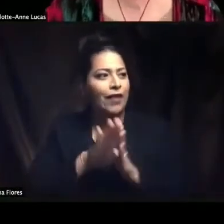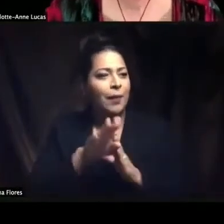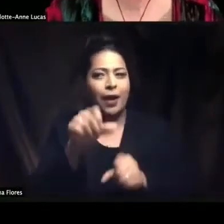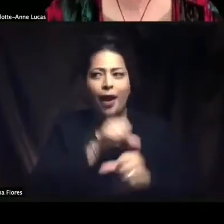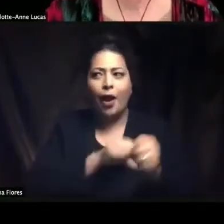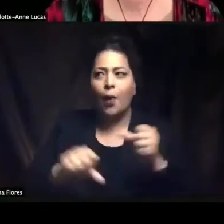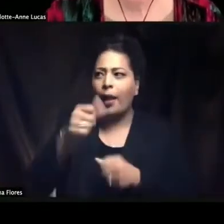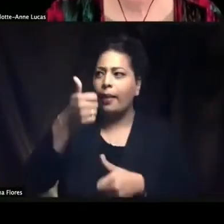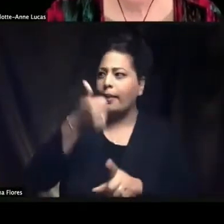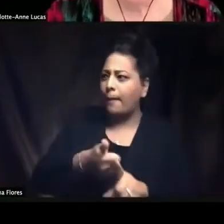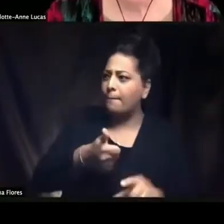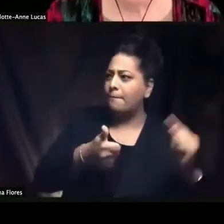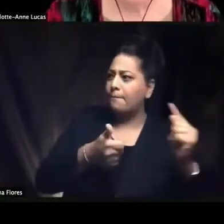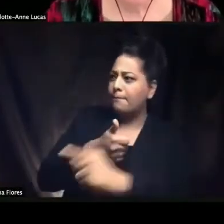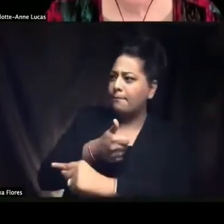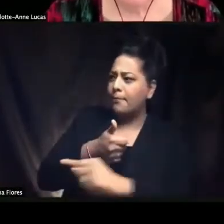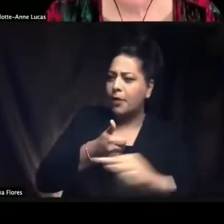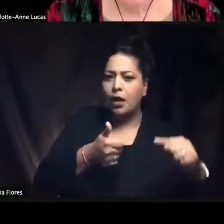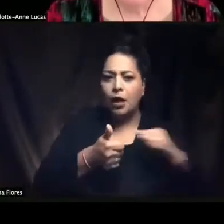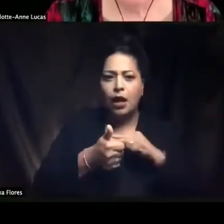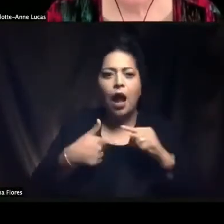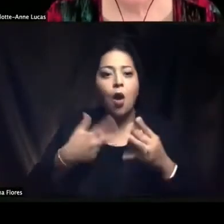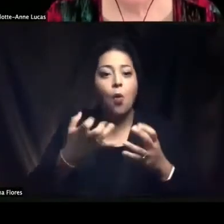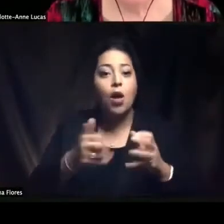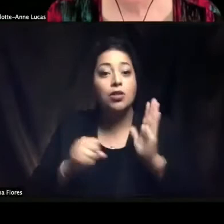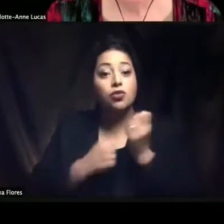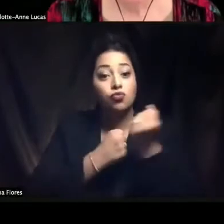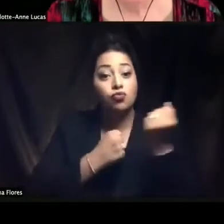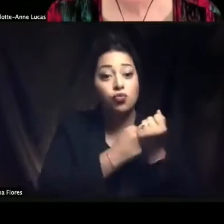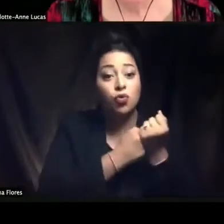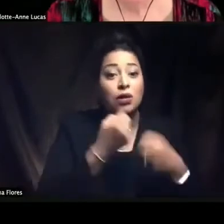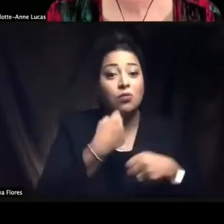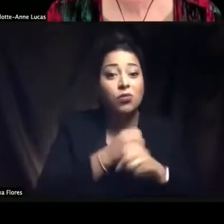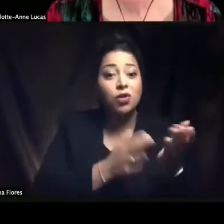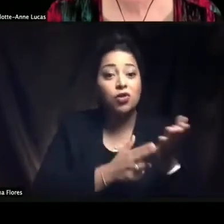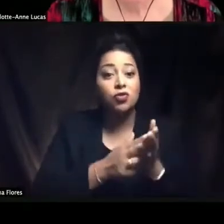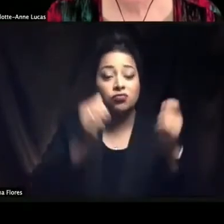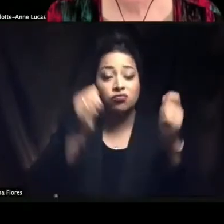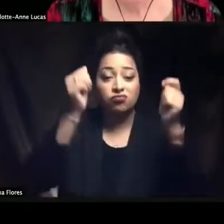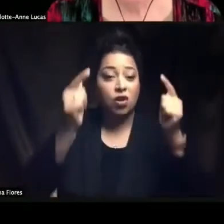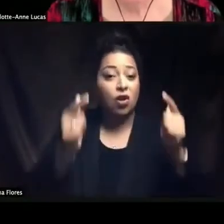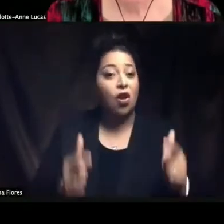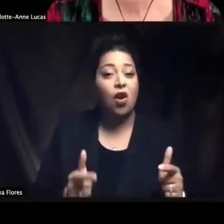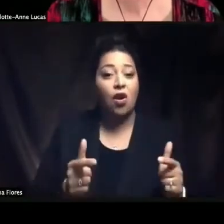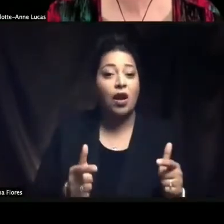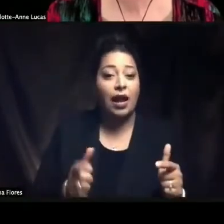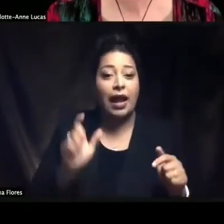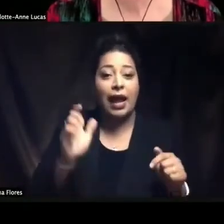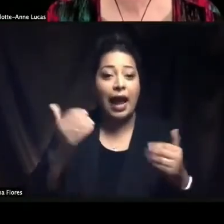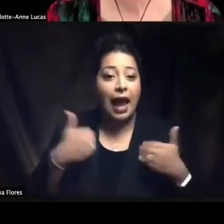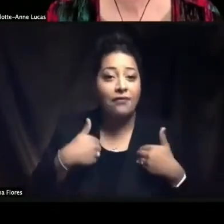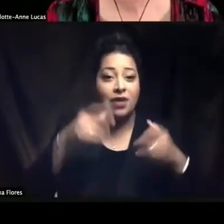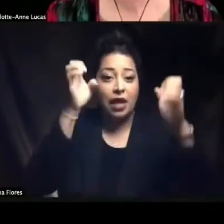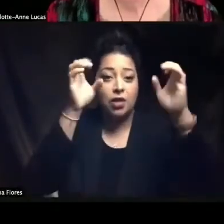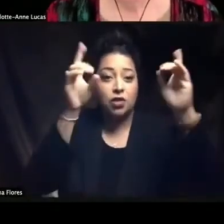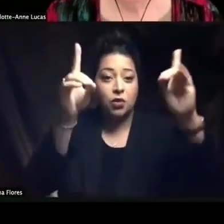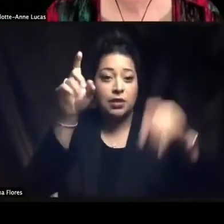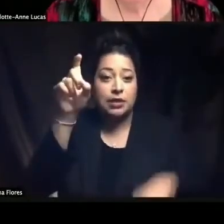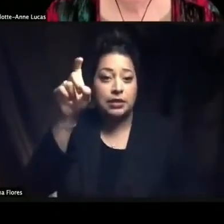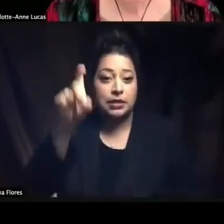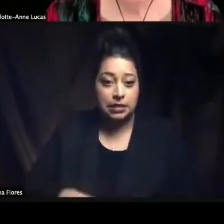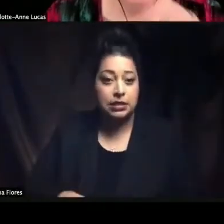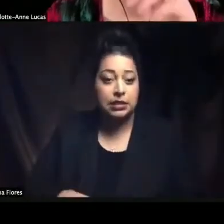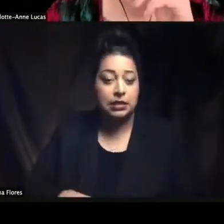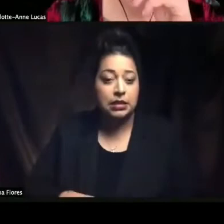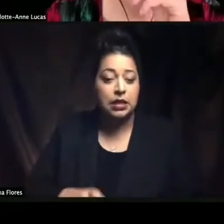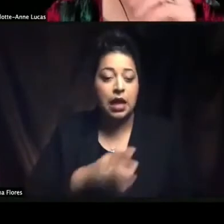I am definitely pledging to support to make sure each of them has the necessary education that's needed